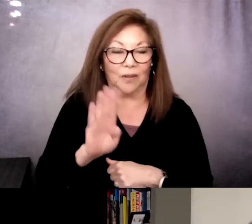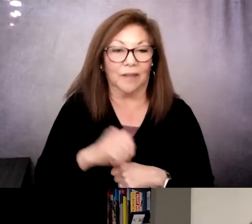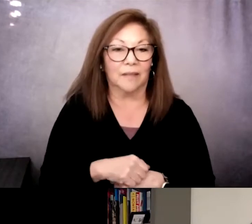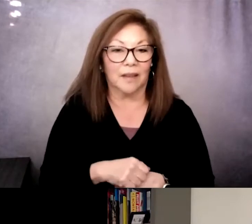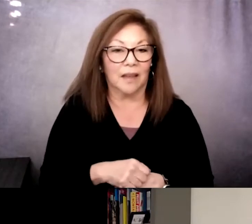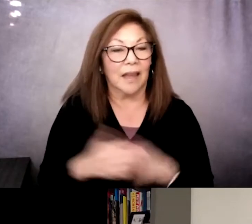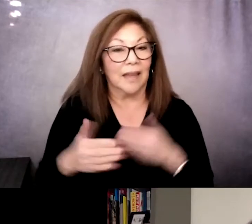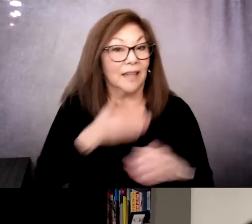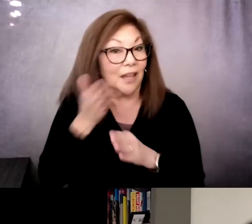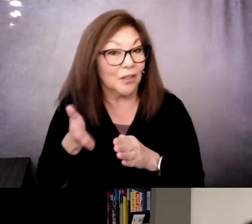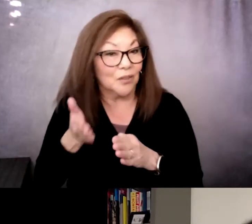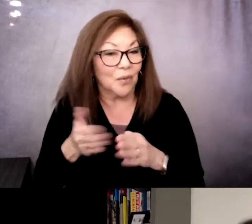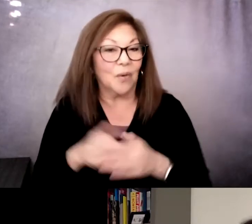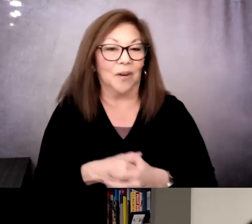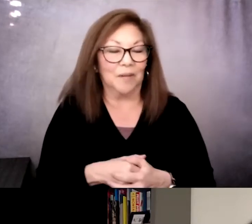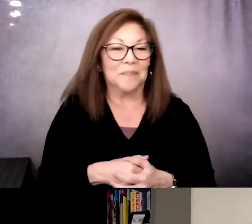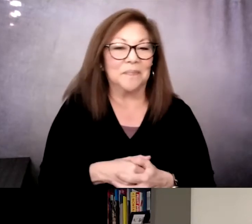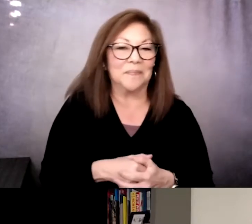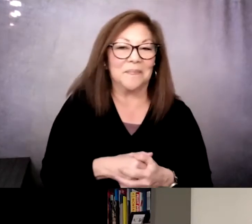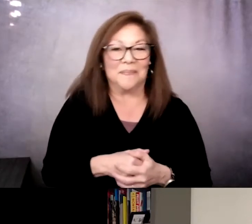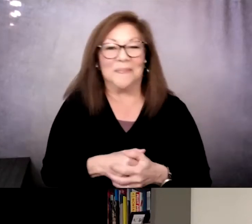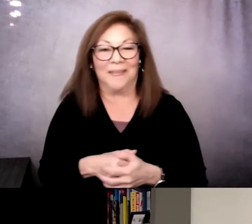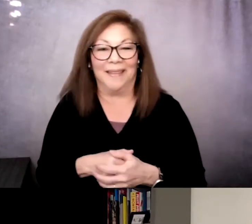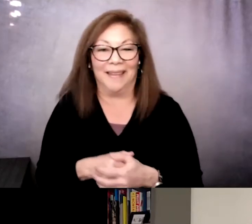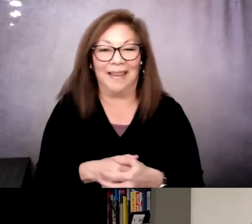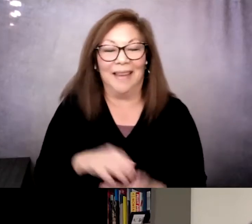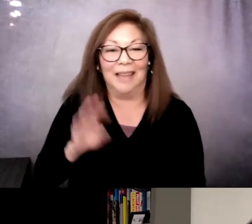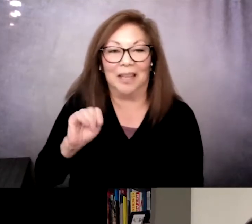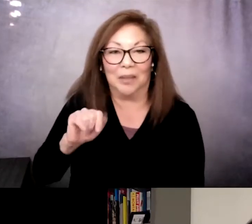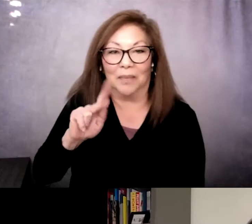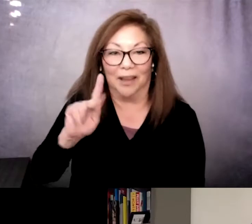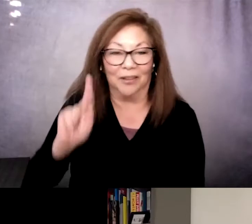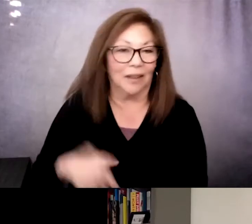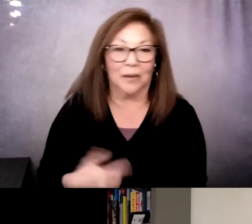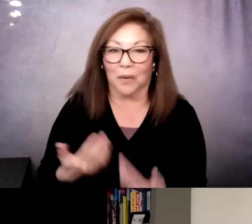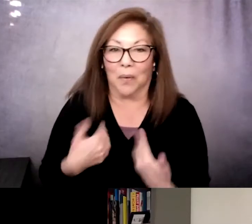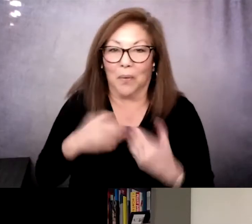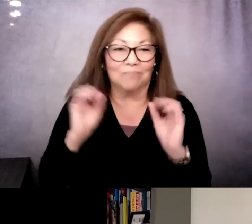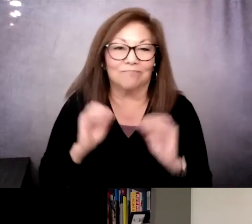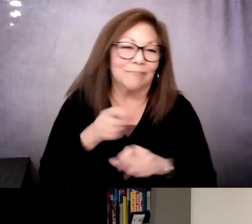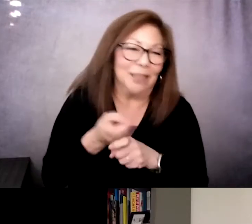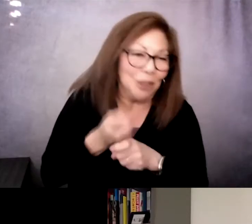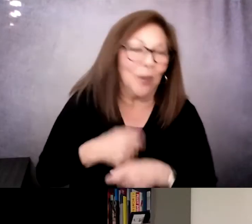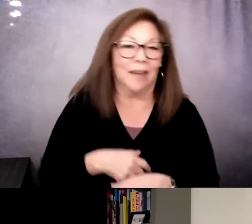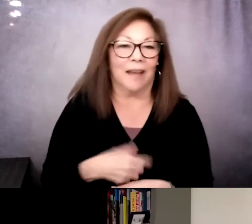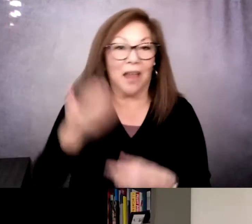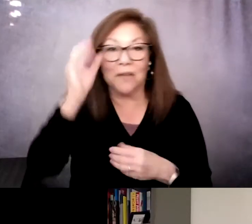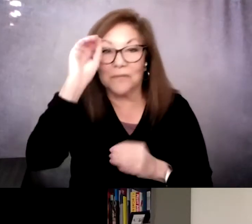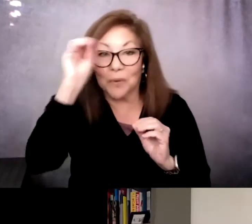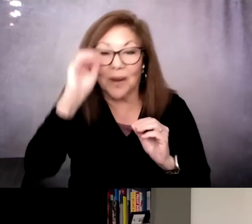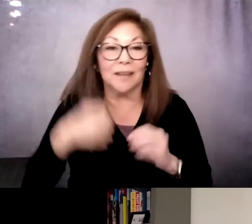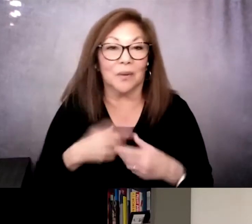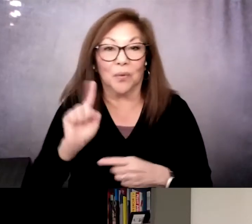Just next door to Mayukh, in fact. No, no, I have no idea where where you live, Mayukh. I think